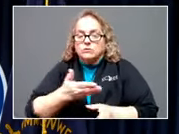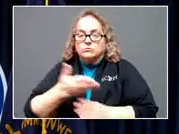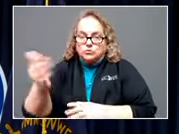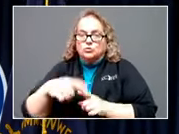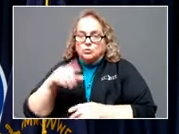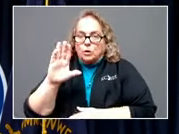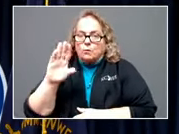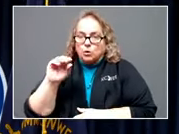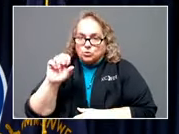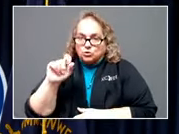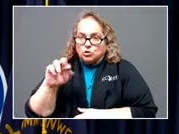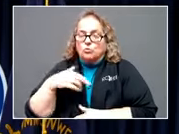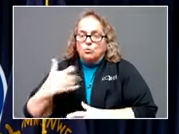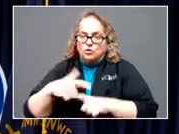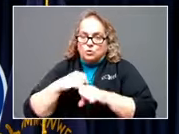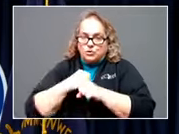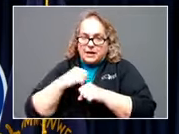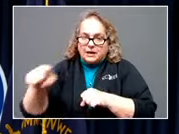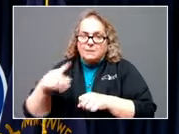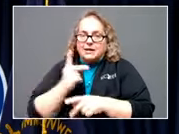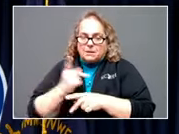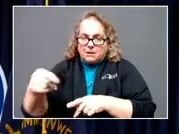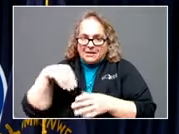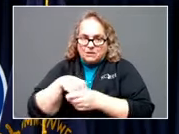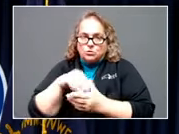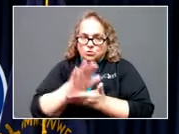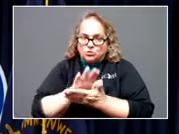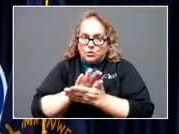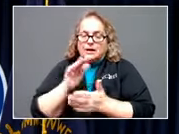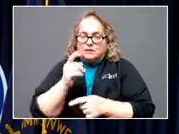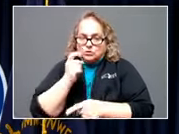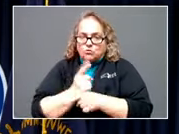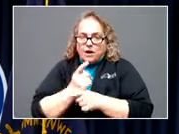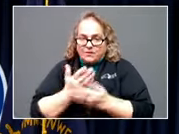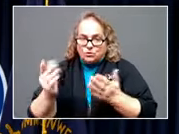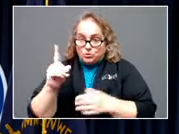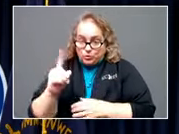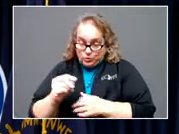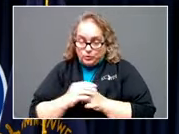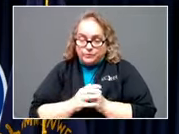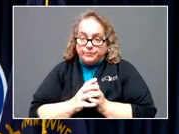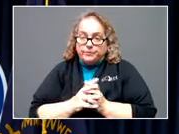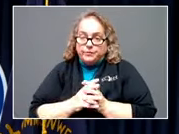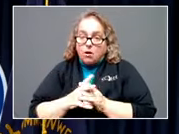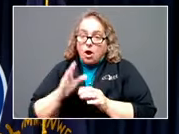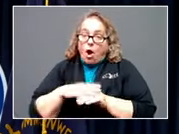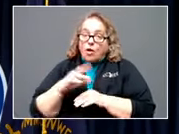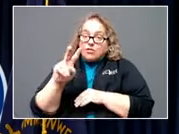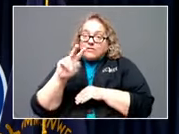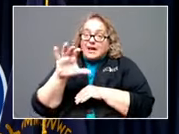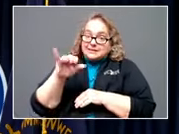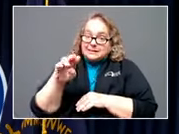want him protected. We want to keep him in school, and it's the right thing to do. On the vaccine front, we